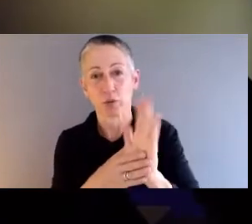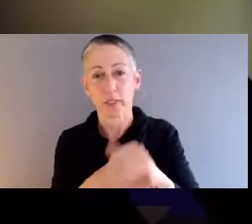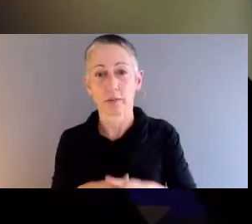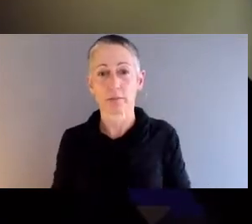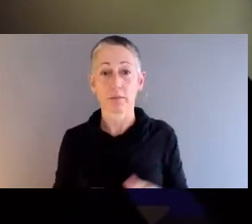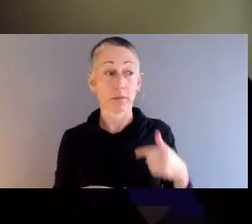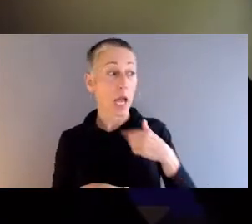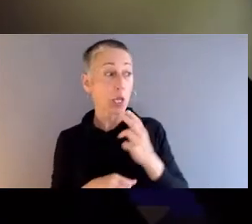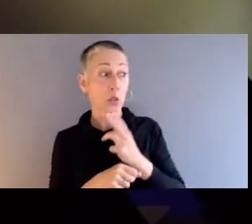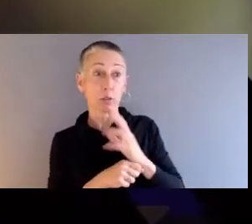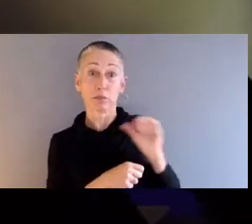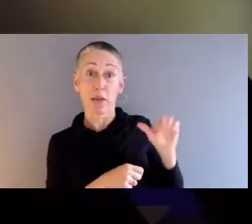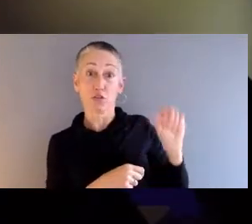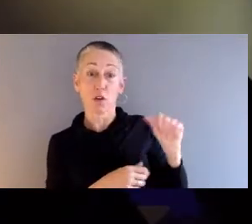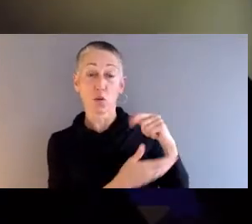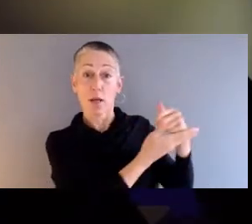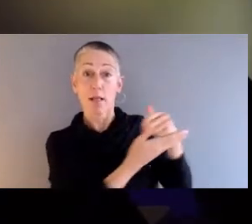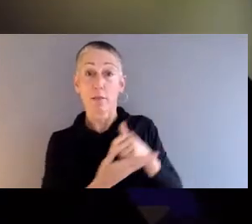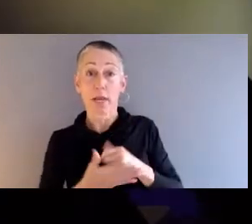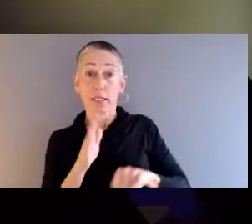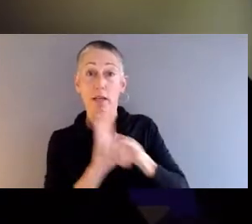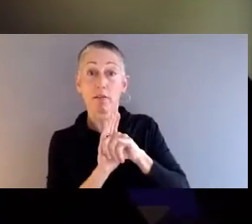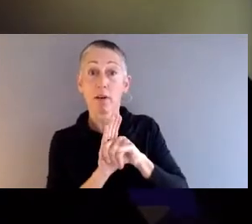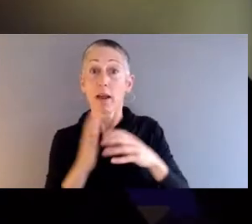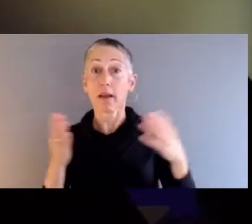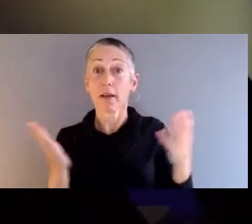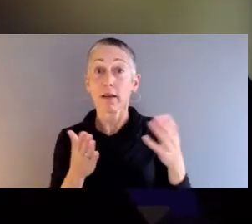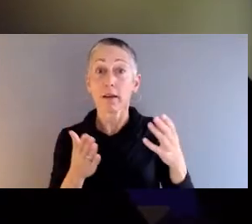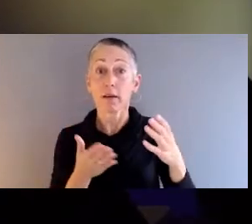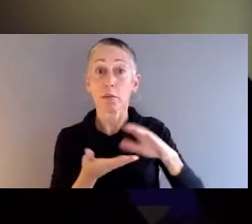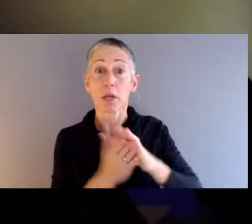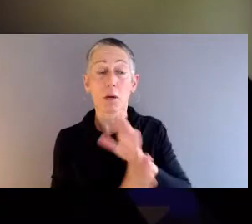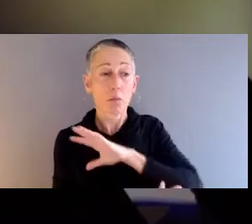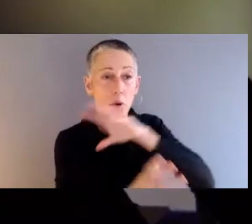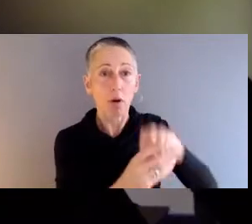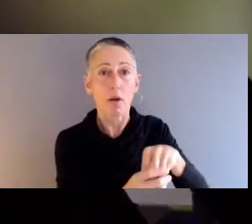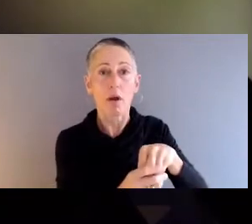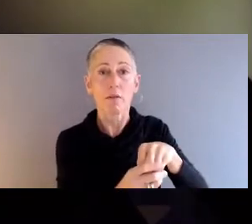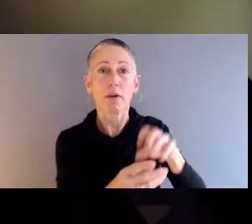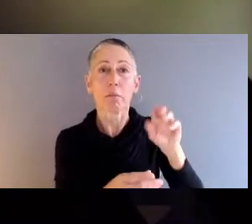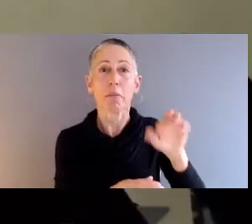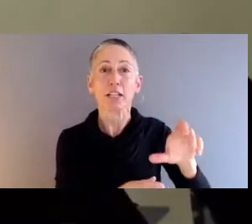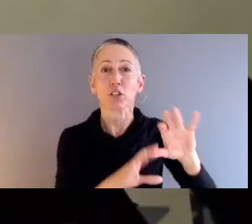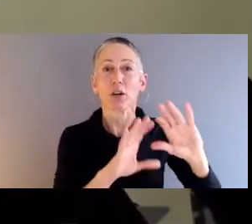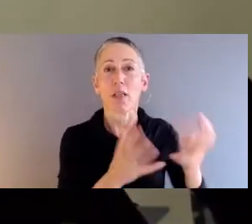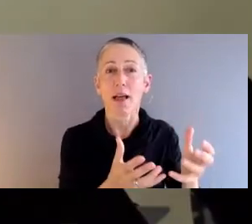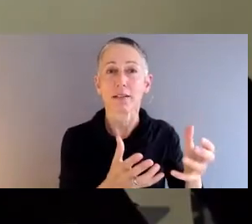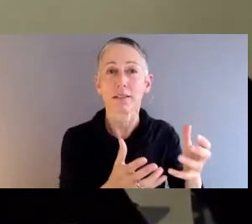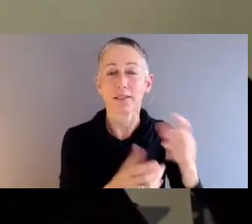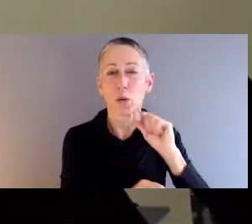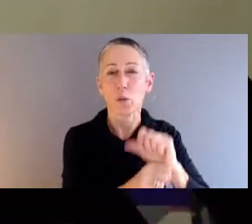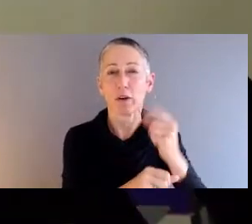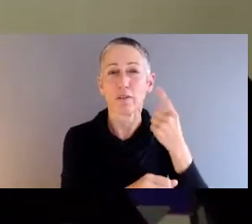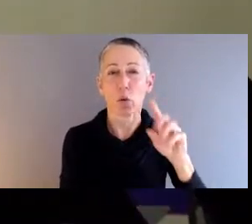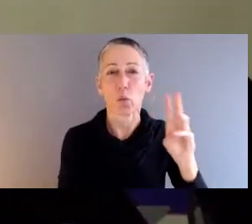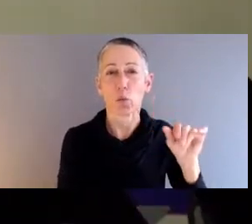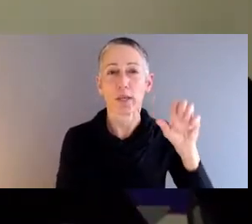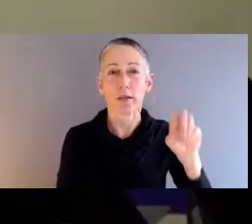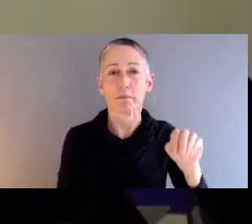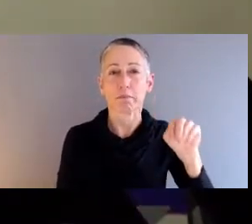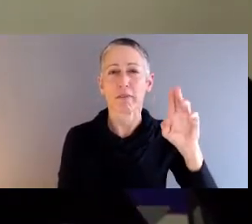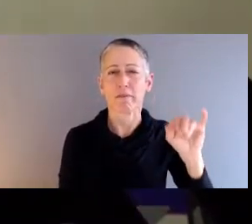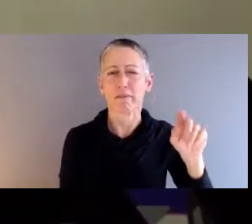identify composers to be part of a masterclass in lyric writing that I facilitate for William Finn. I was at the very first meetup ever, and